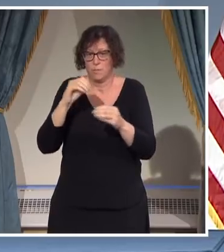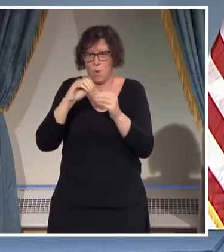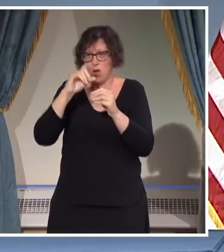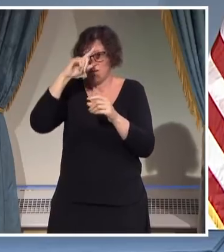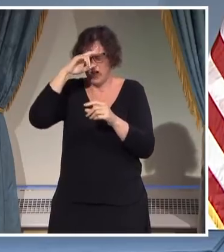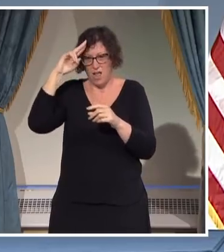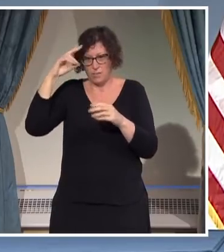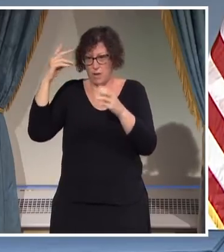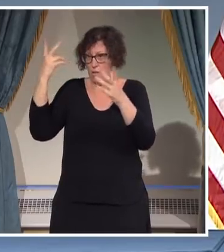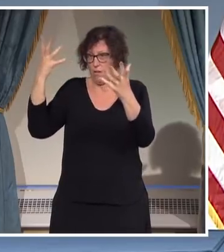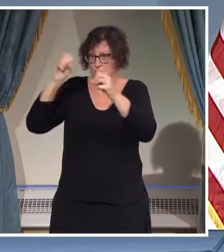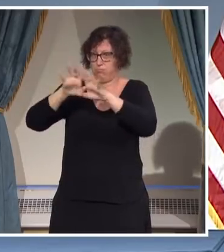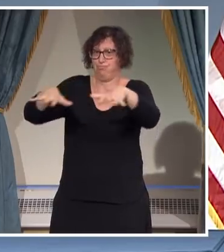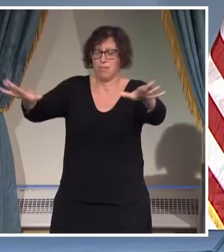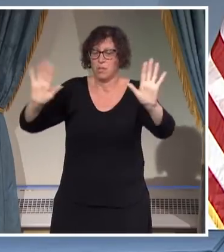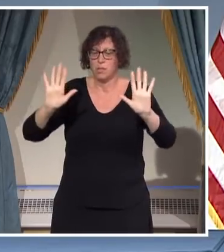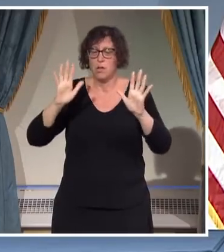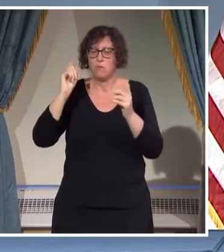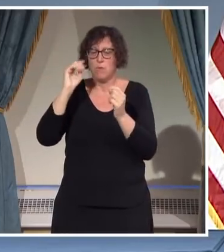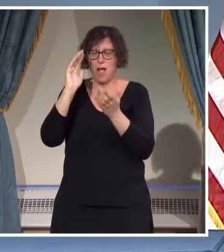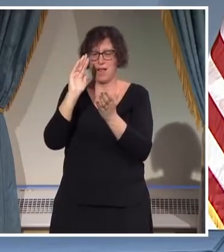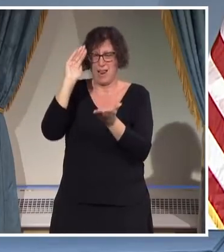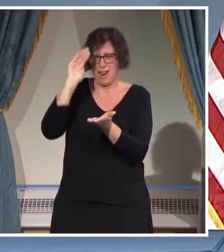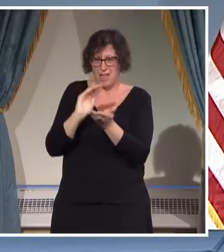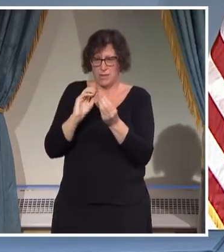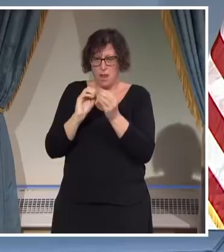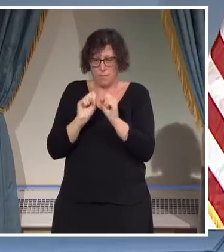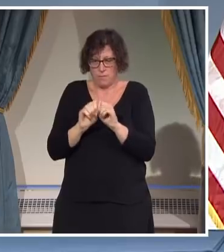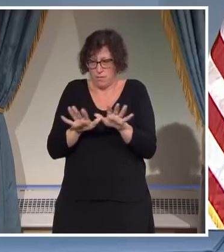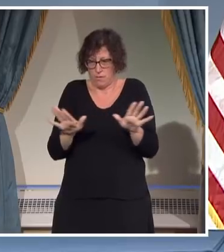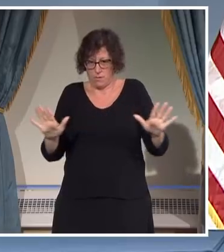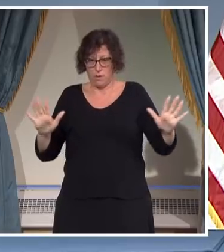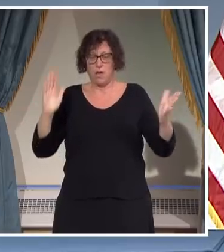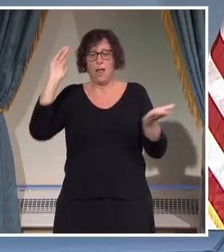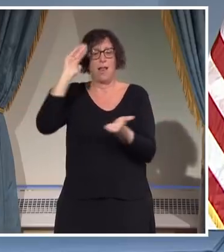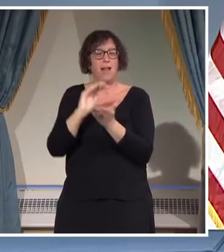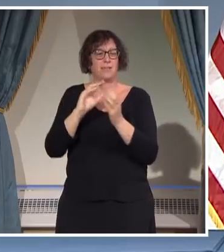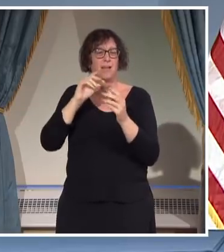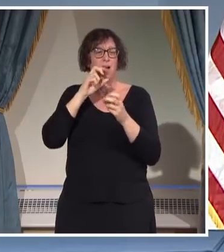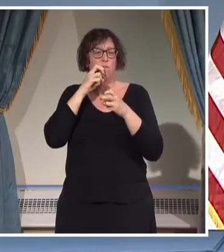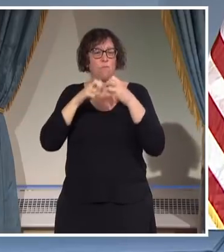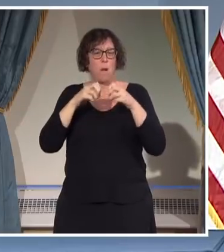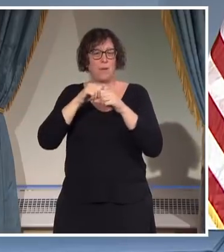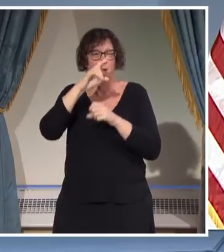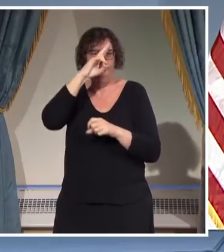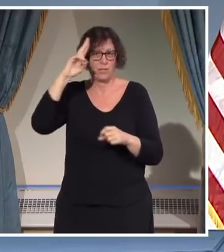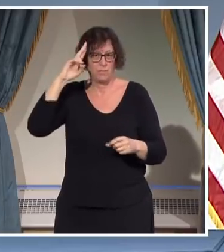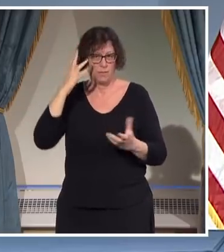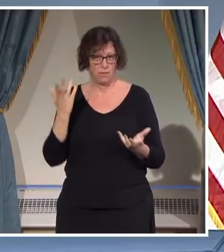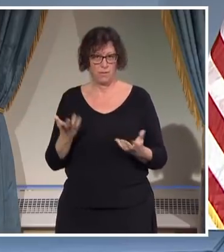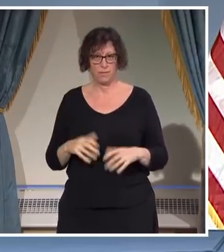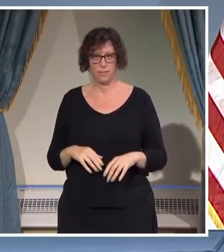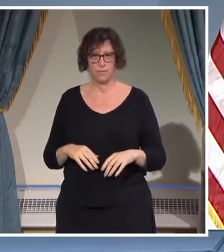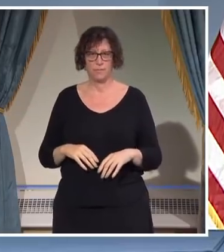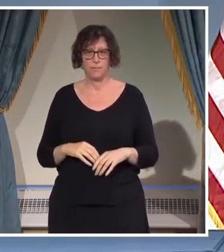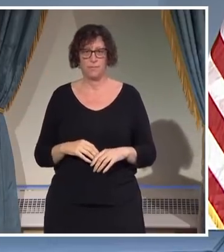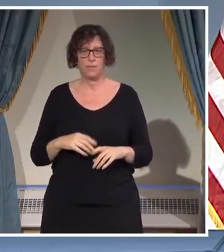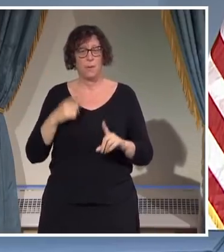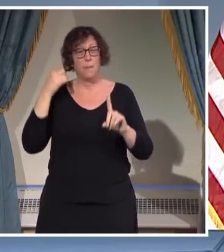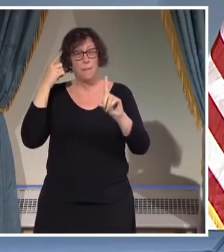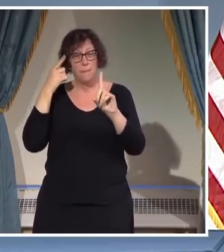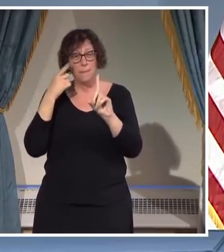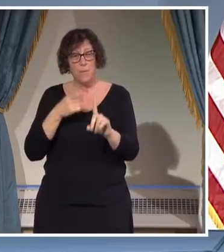of telling New Yorkers to stay home, is our best chance at slowing that spread and then spreading